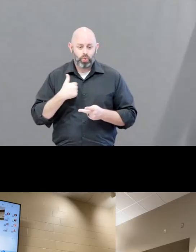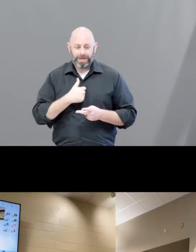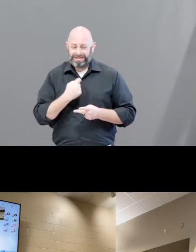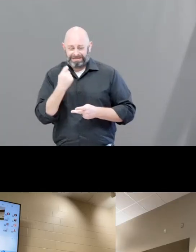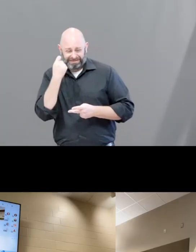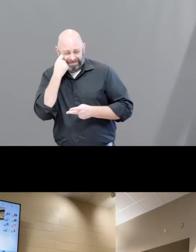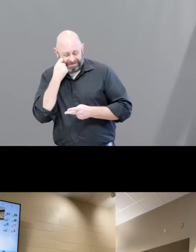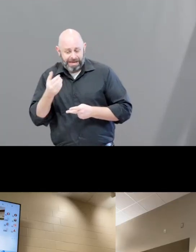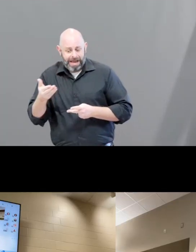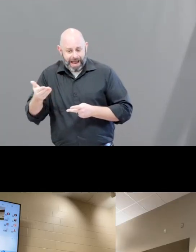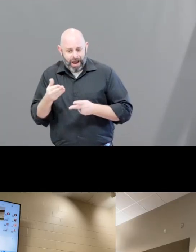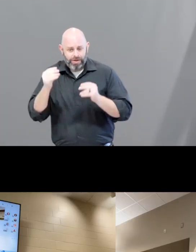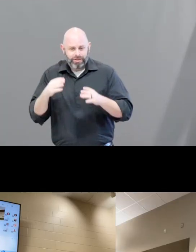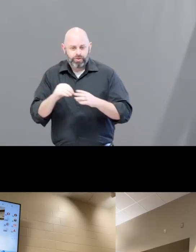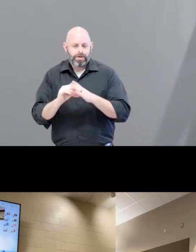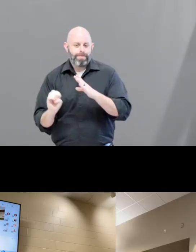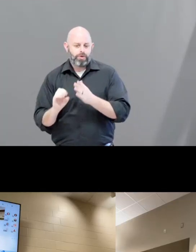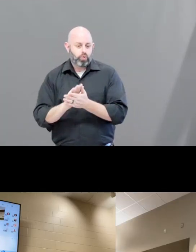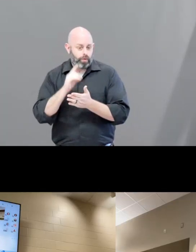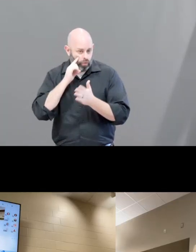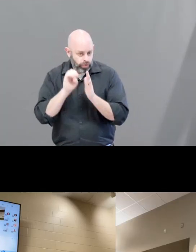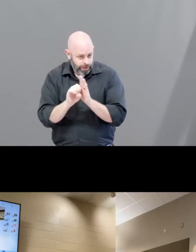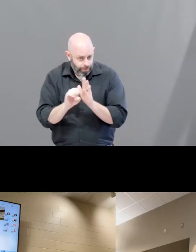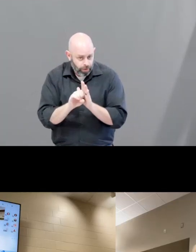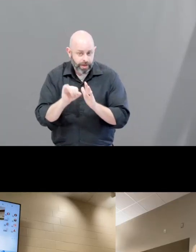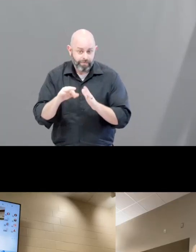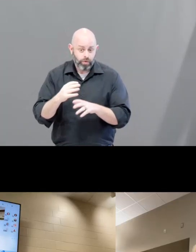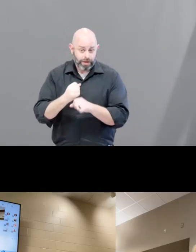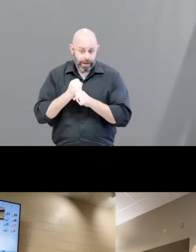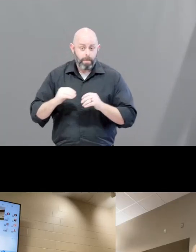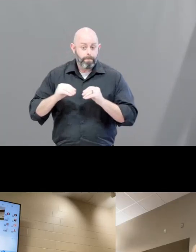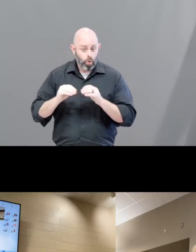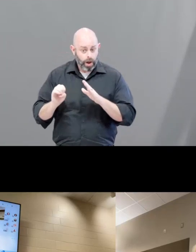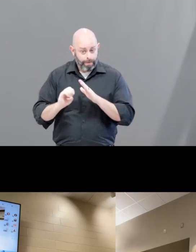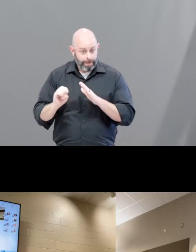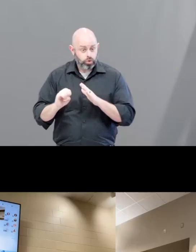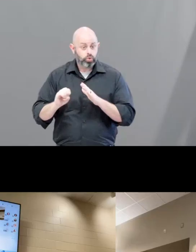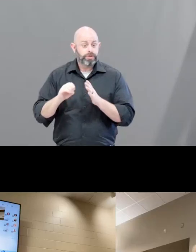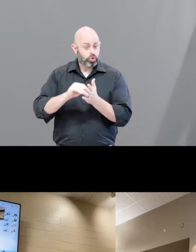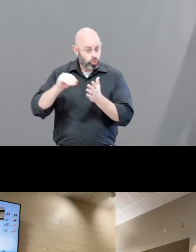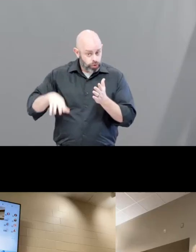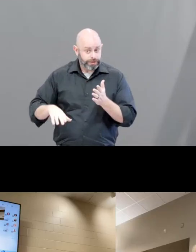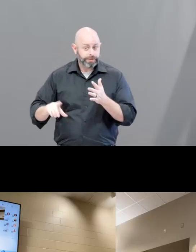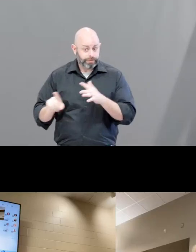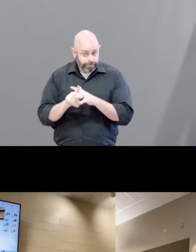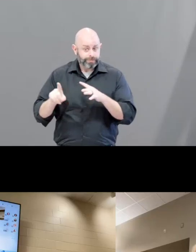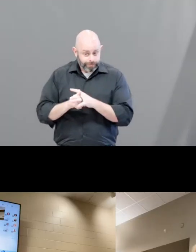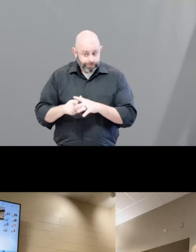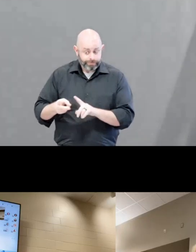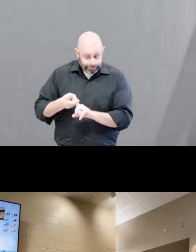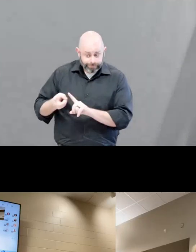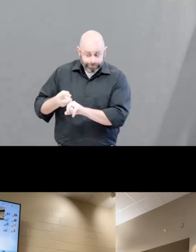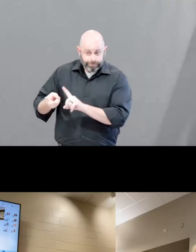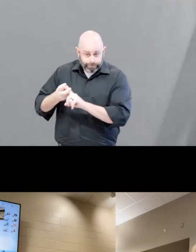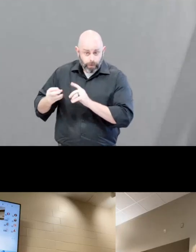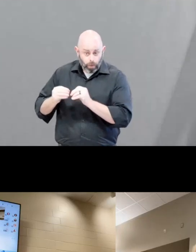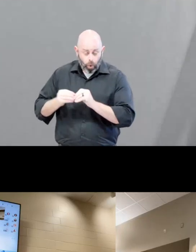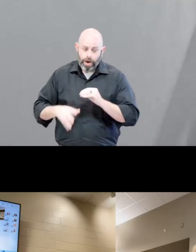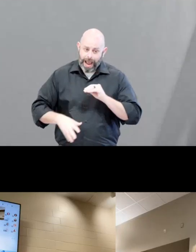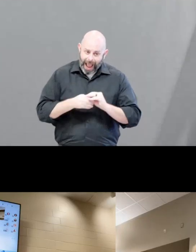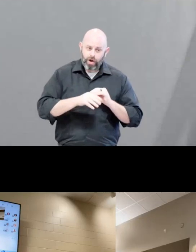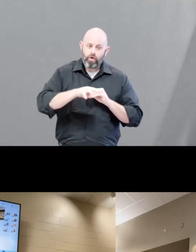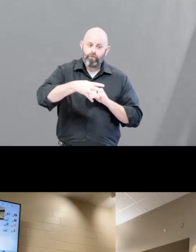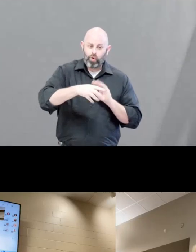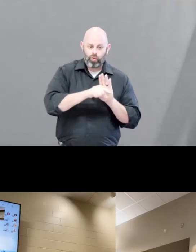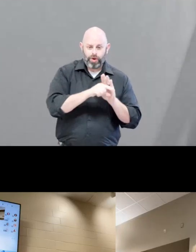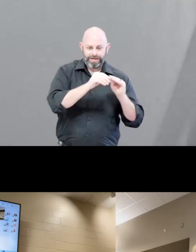hire a teacher at the elementary level, and if we get a few more elementary teacher or students, we may have to add a 4th